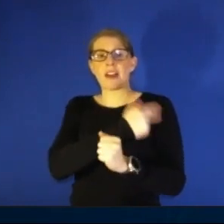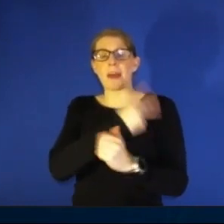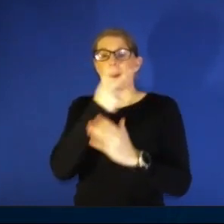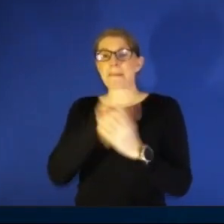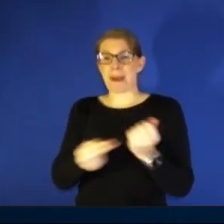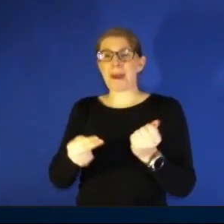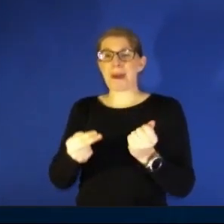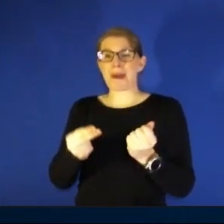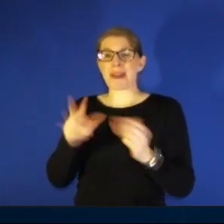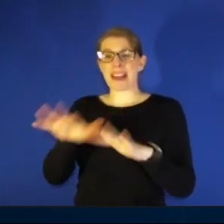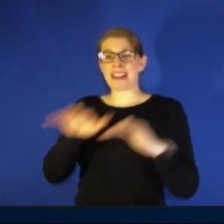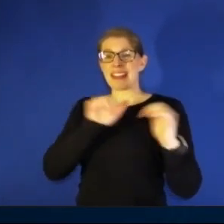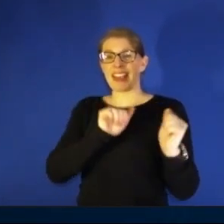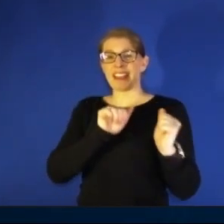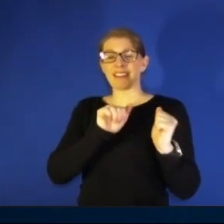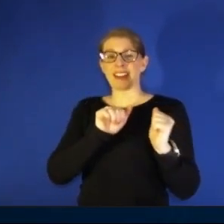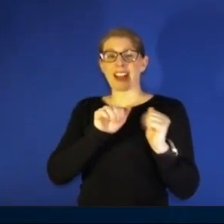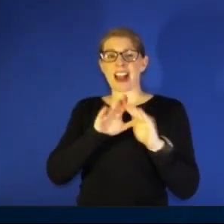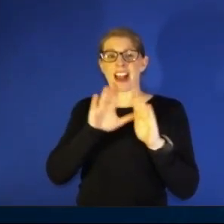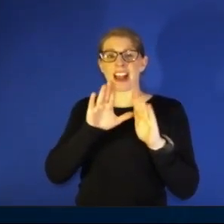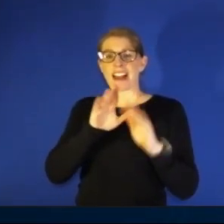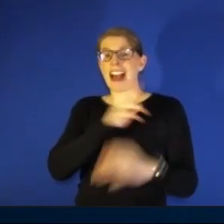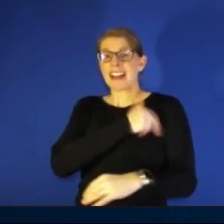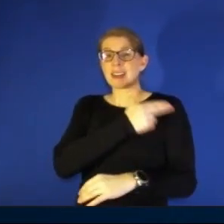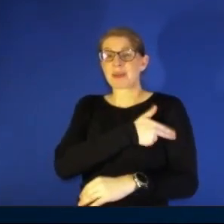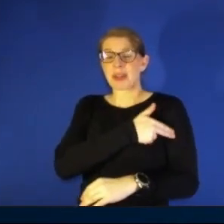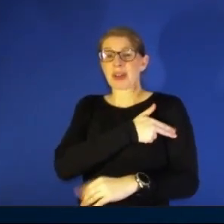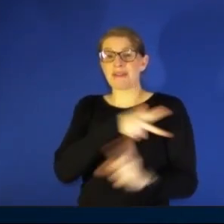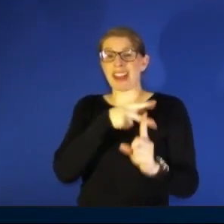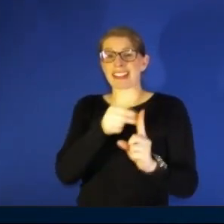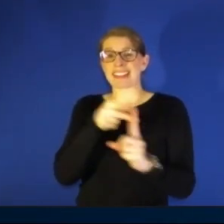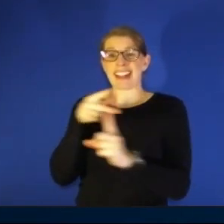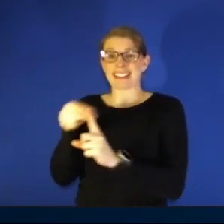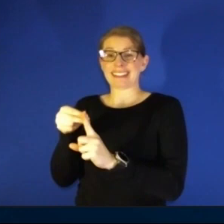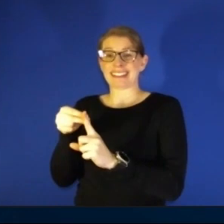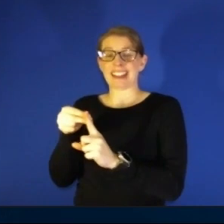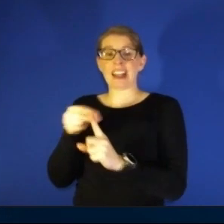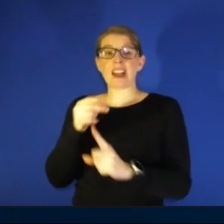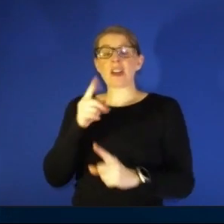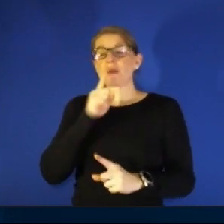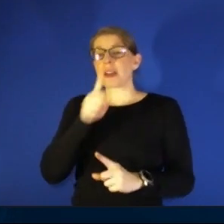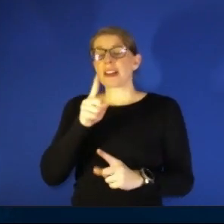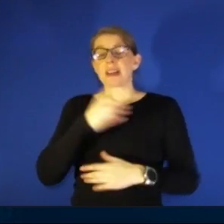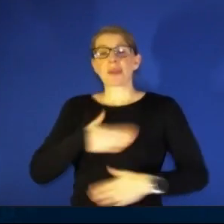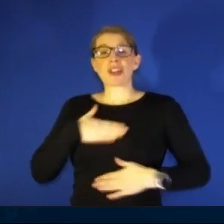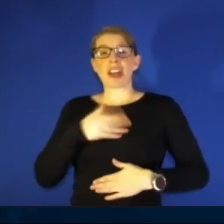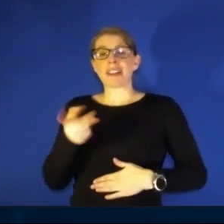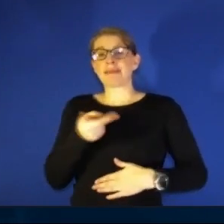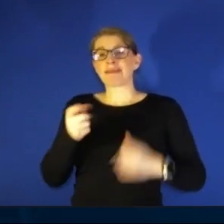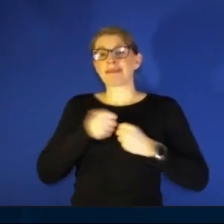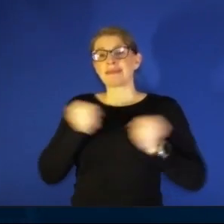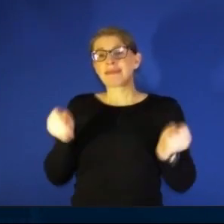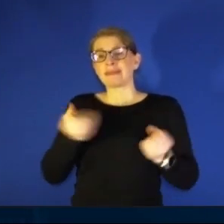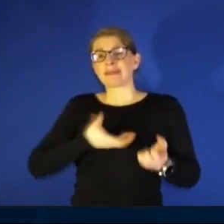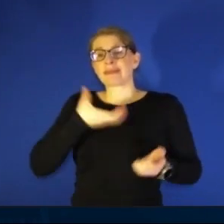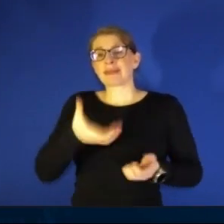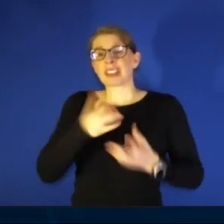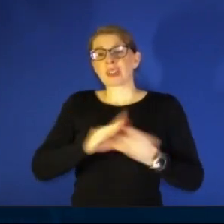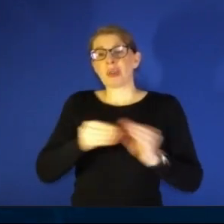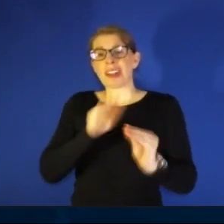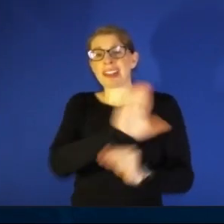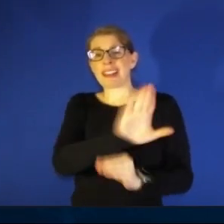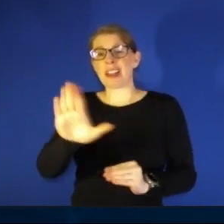left the hospital vaccinated. We just really appreciated them opening up, sharing their story, and helping other people know that it's okay to